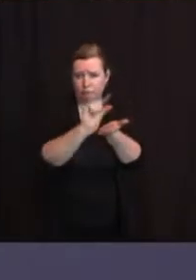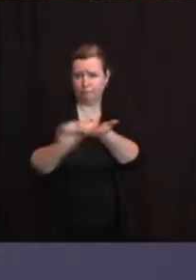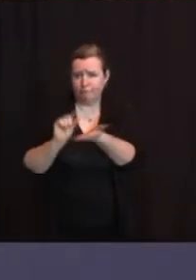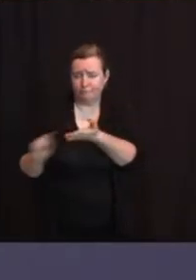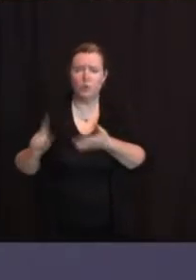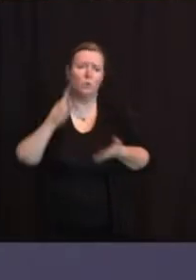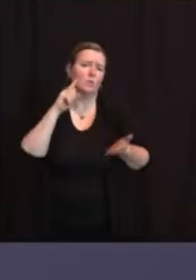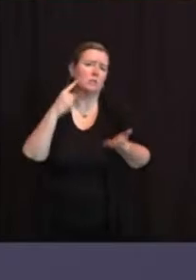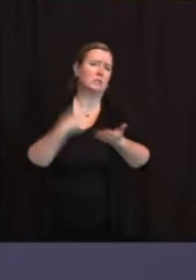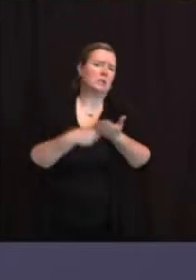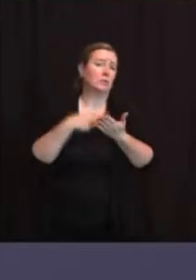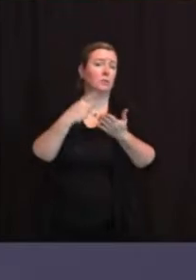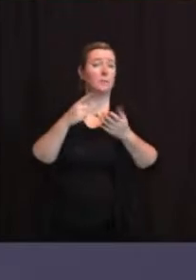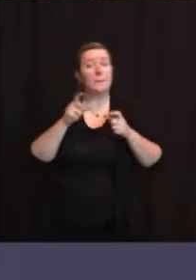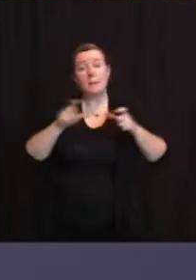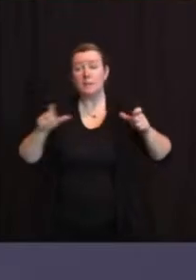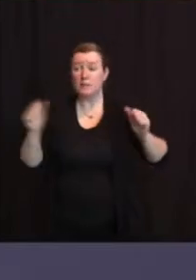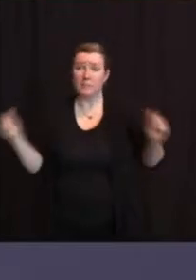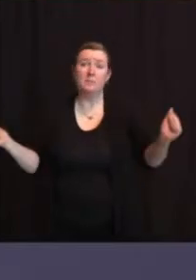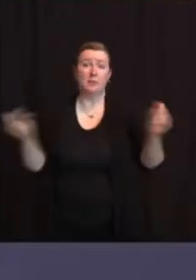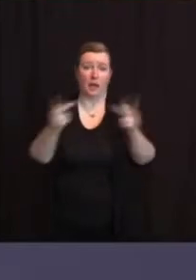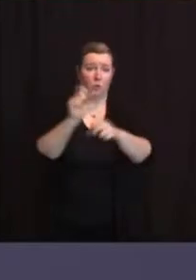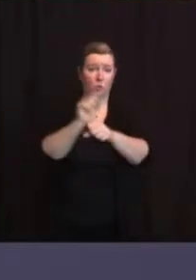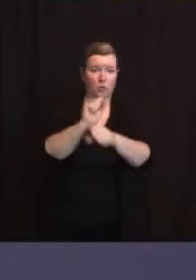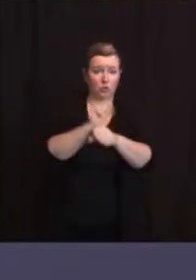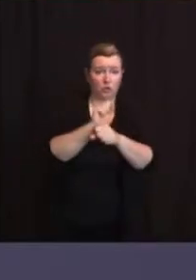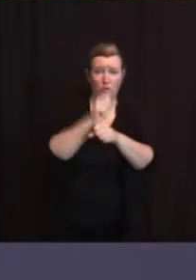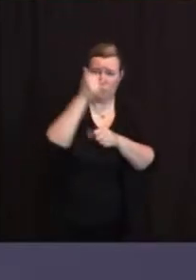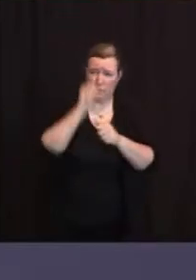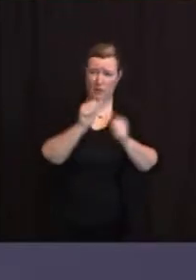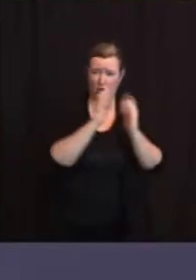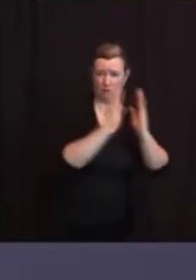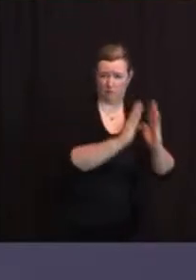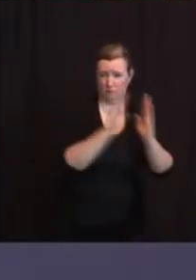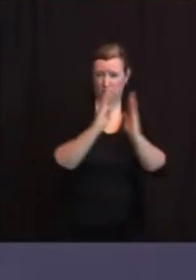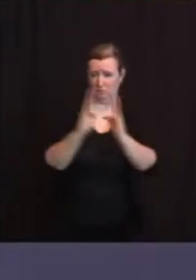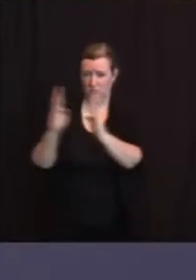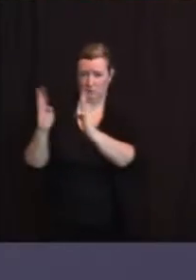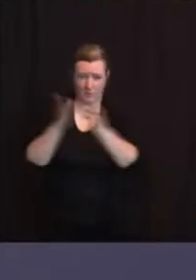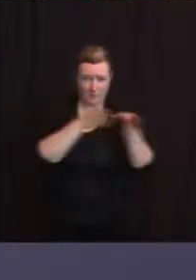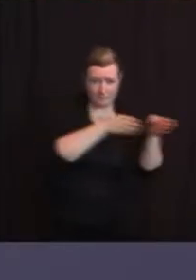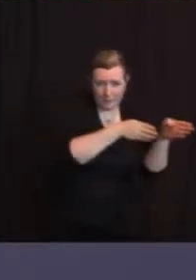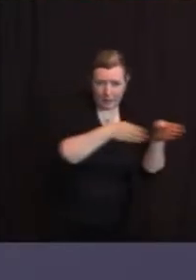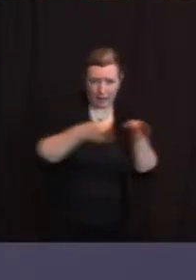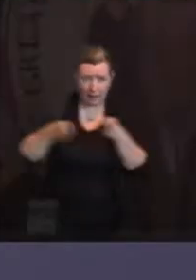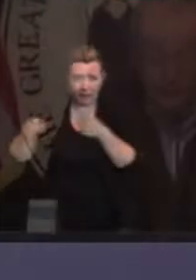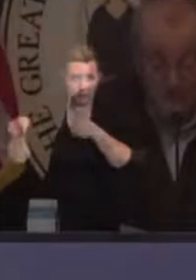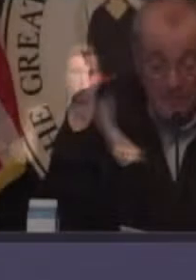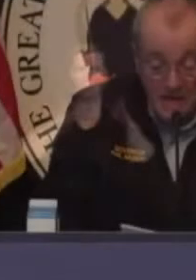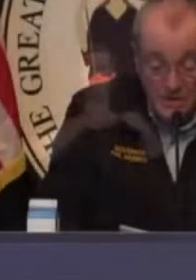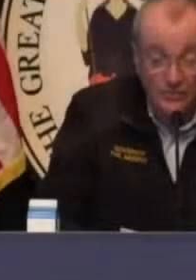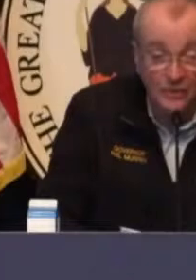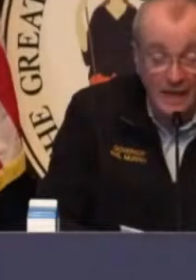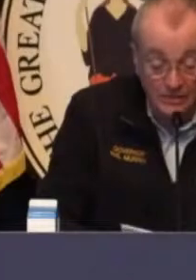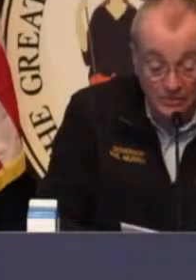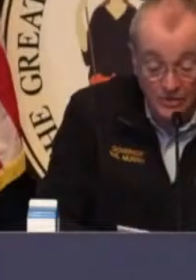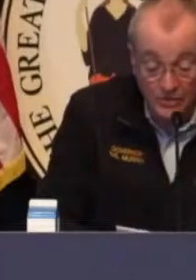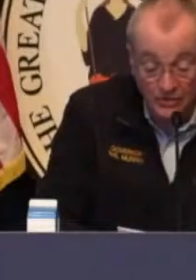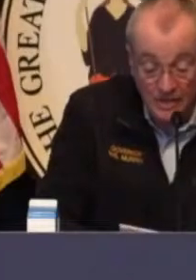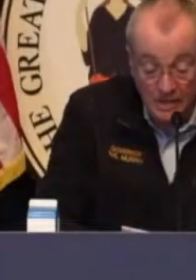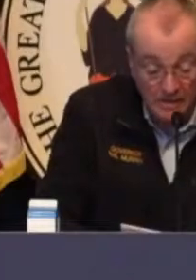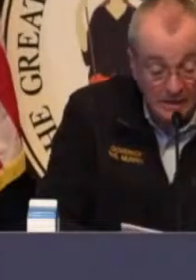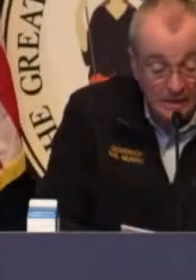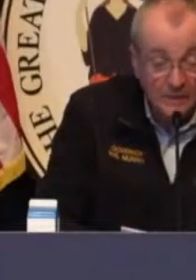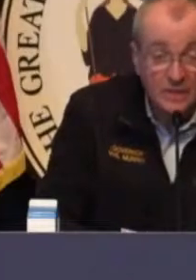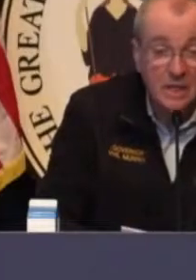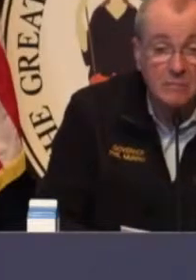we will continue with a responsible and deliberate restart. To be sure, we continue to see positive signs, as you can